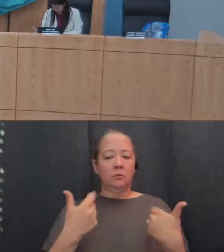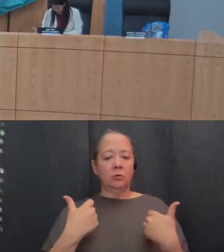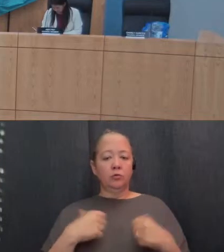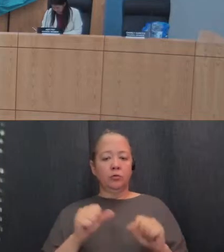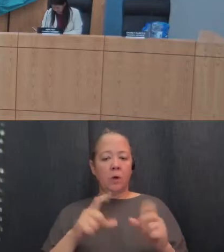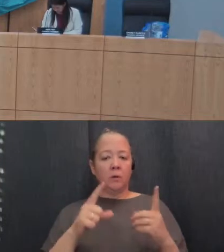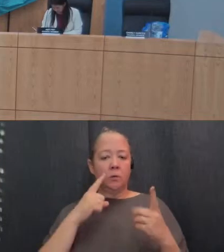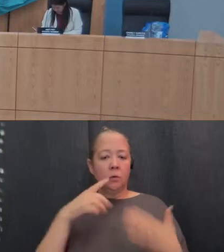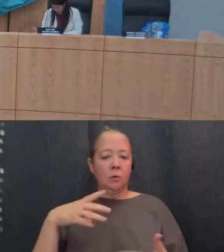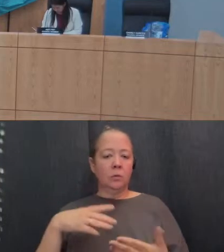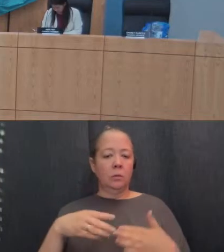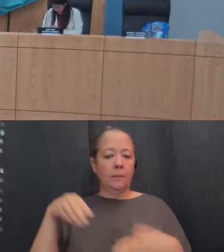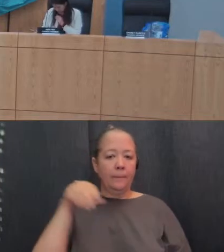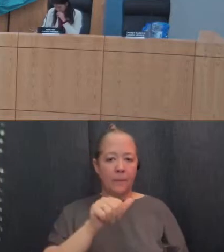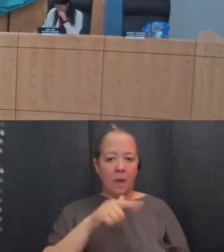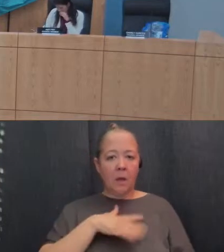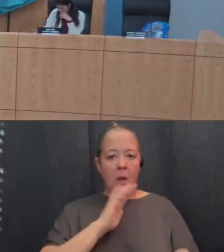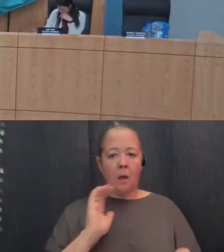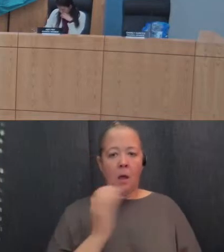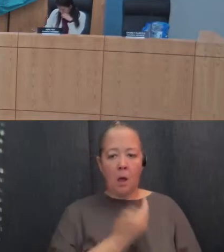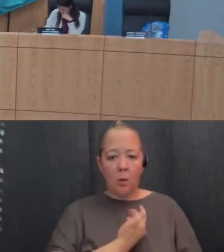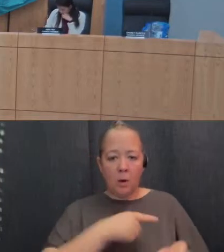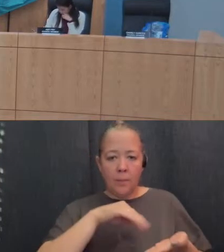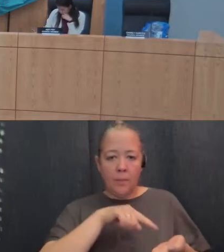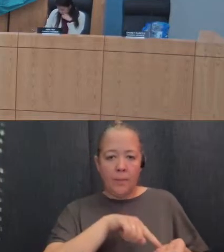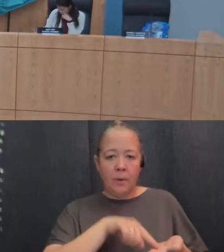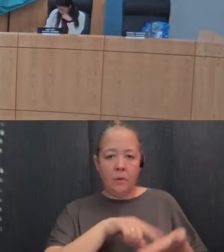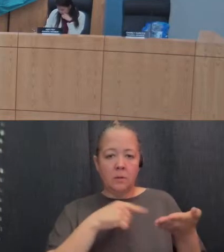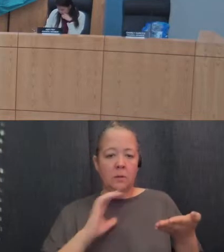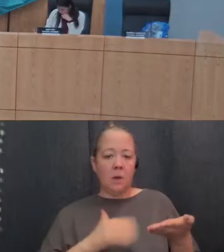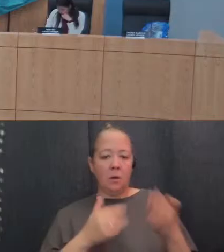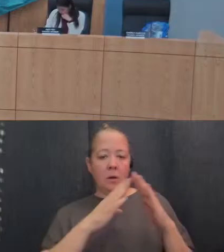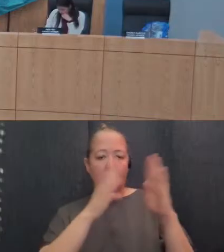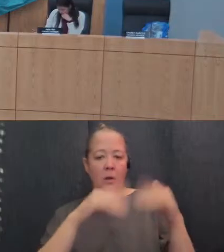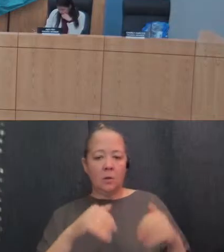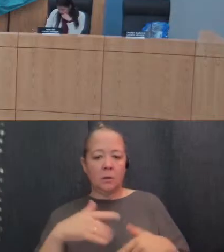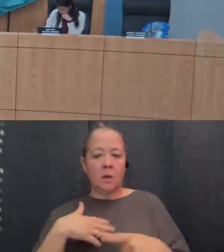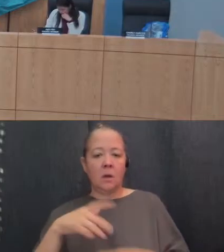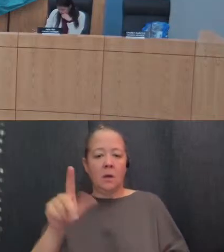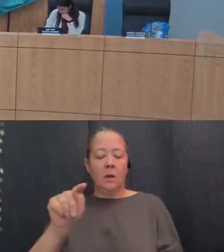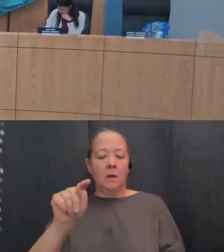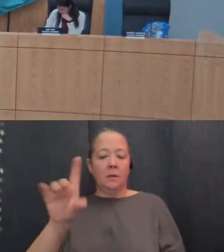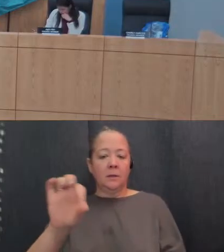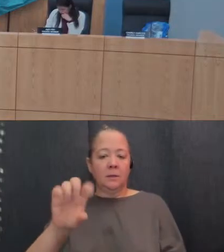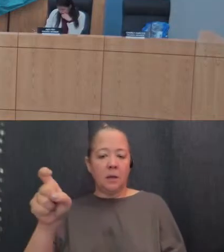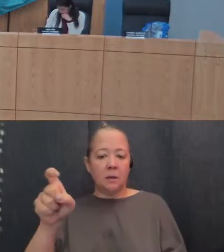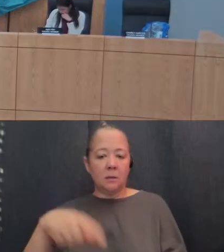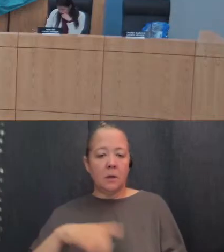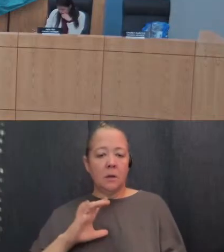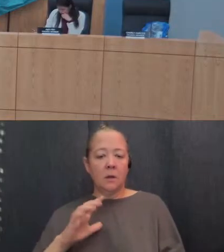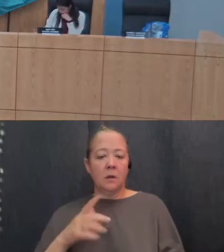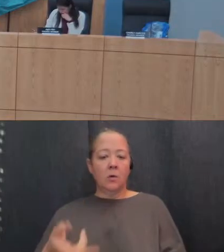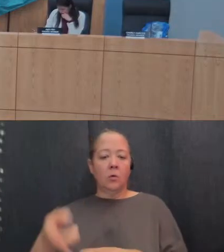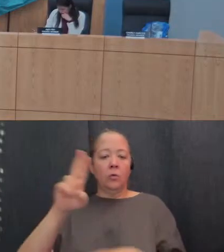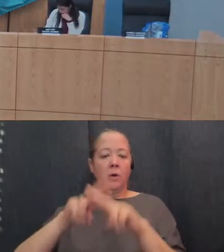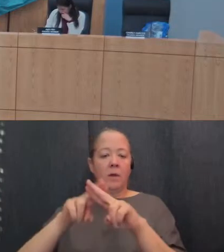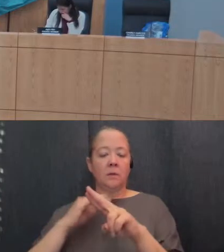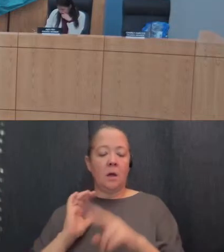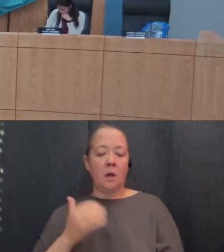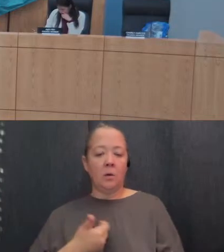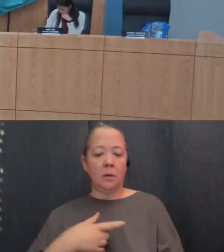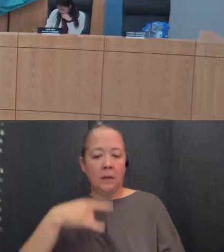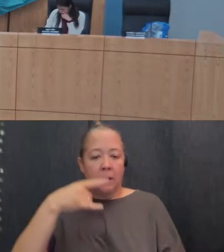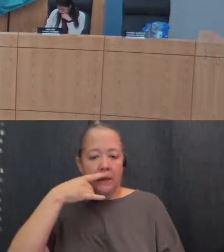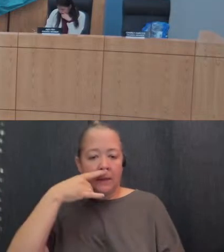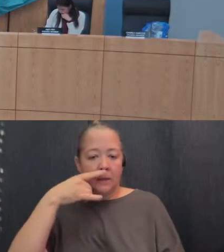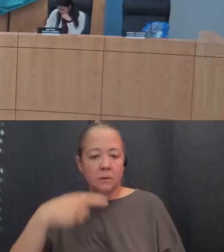have. Blessed enough to know she finally was picked up last week, ironically, and she's on travel now. So pray with me with my little boys,